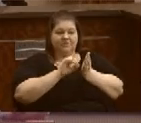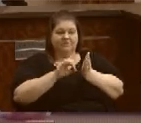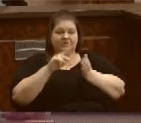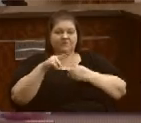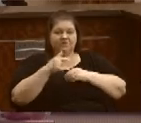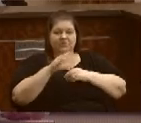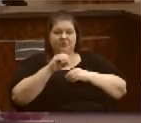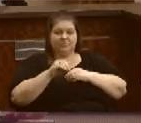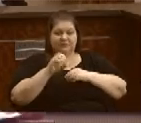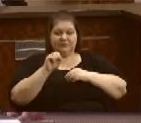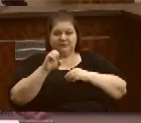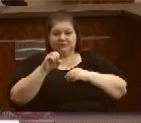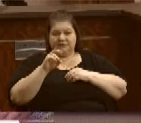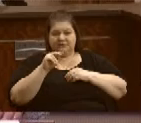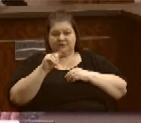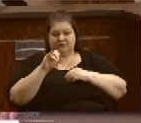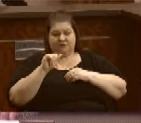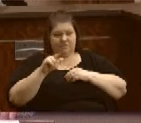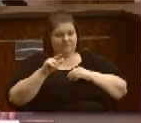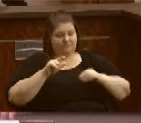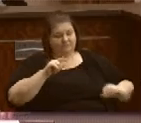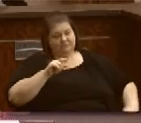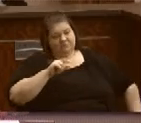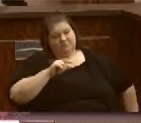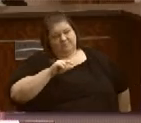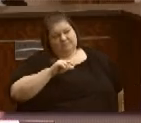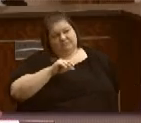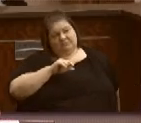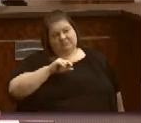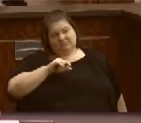Prince George's Sentinel.